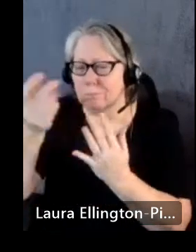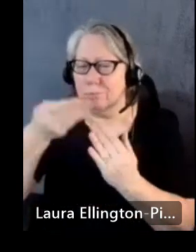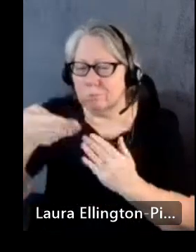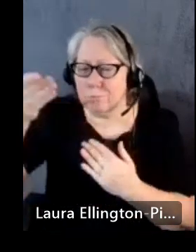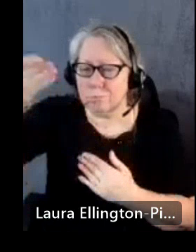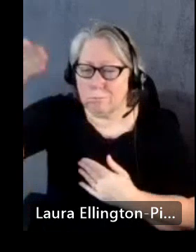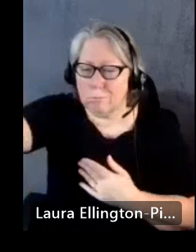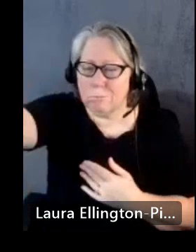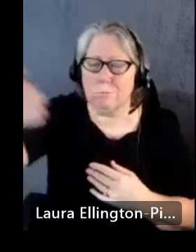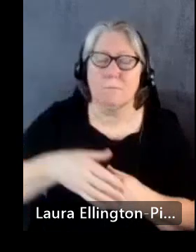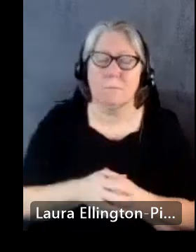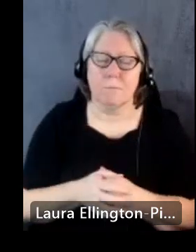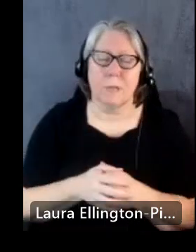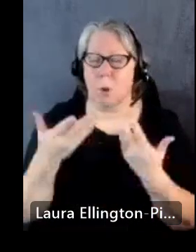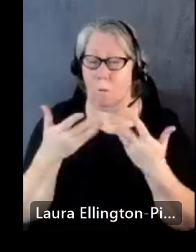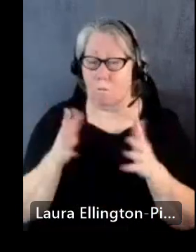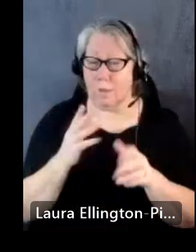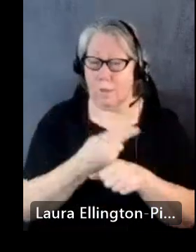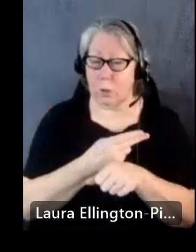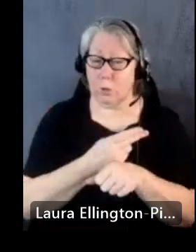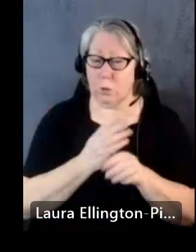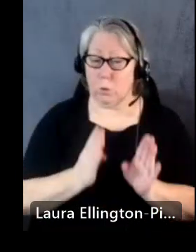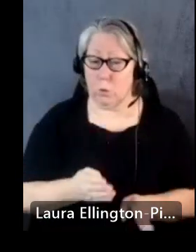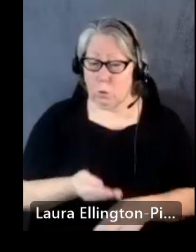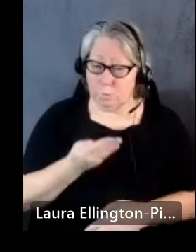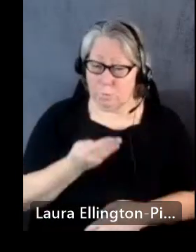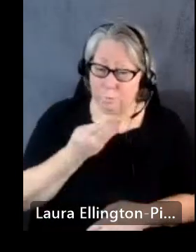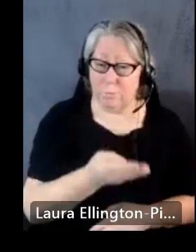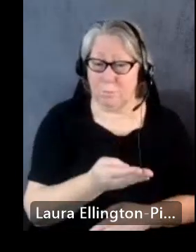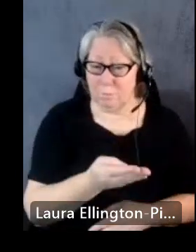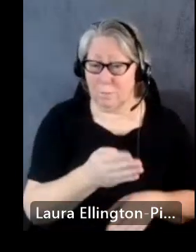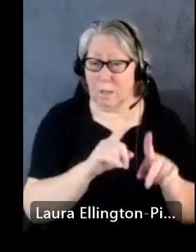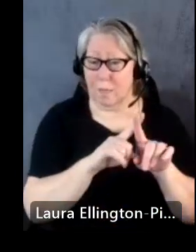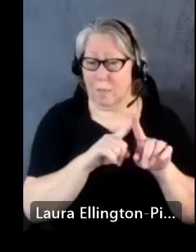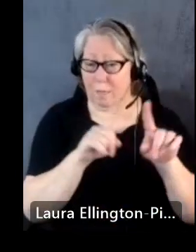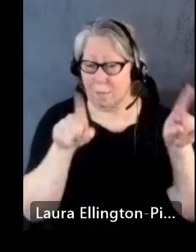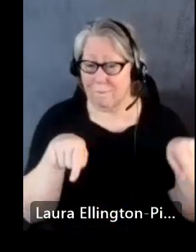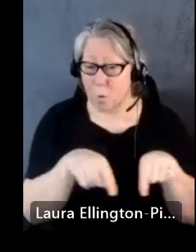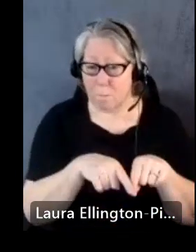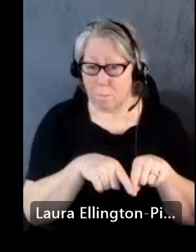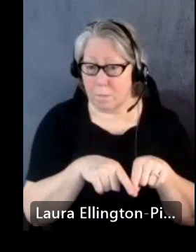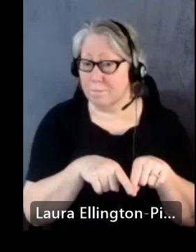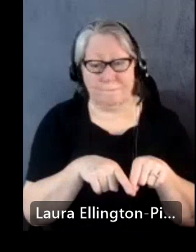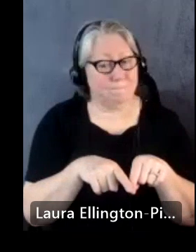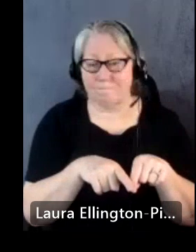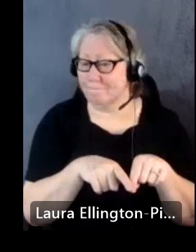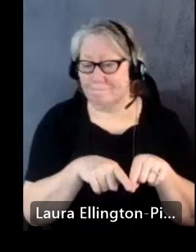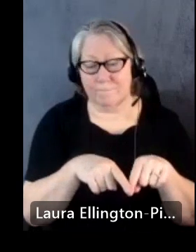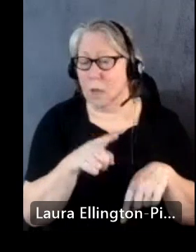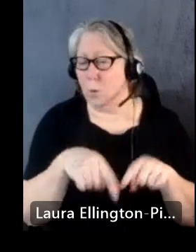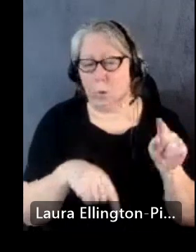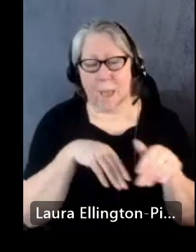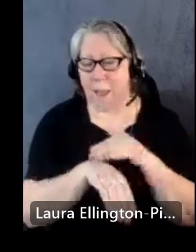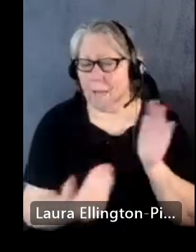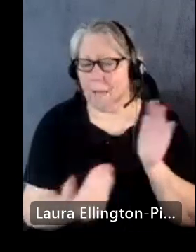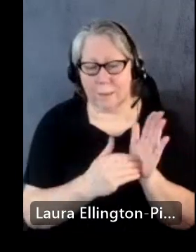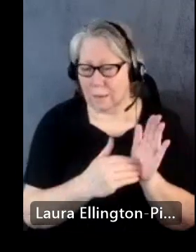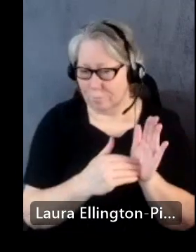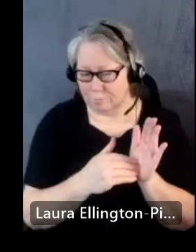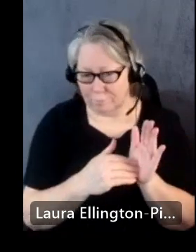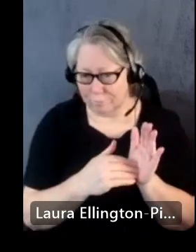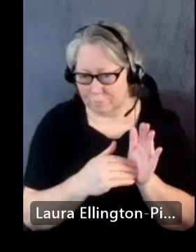user submits a budget form, you won't have access to that form anymore. So the example I use is